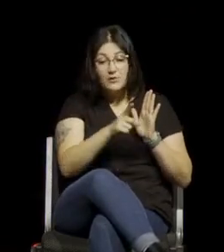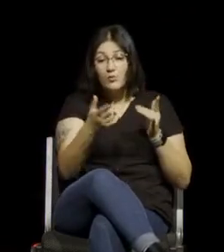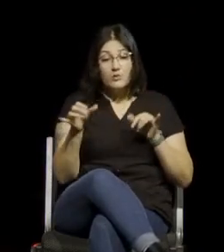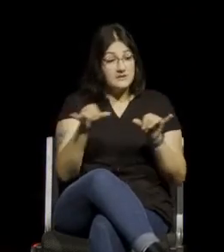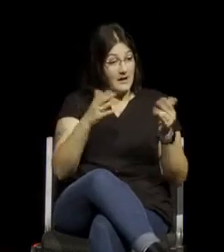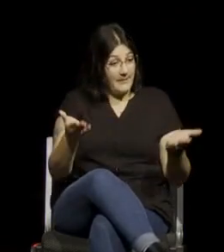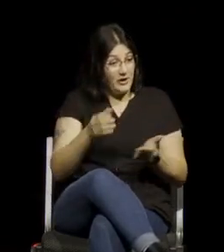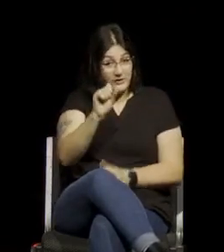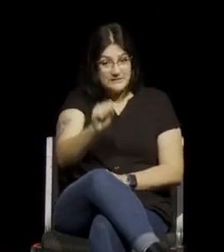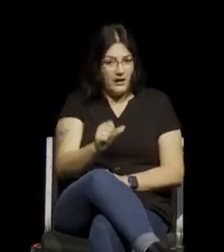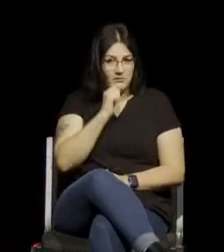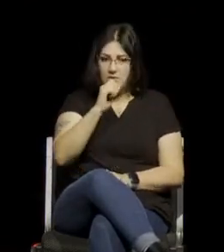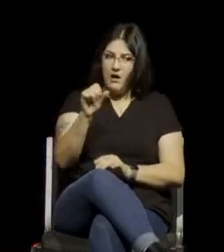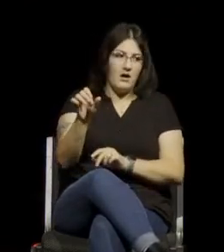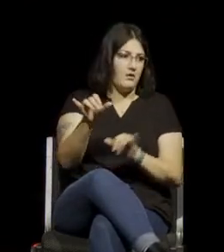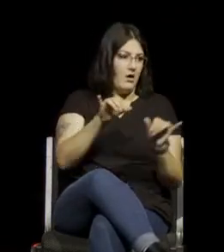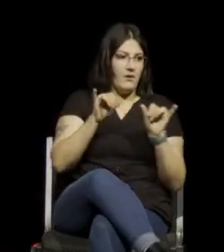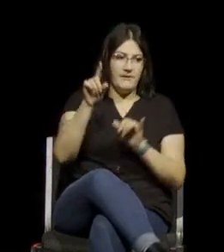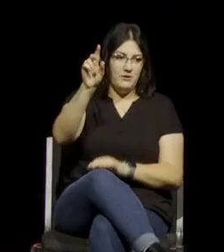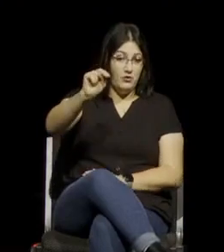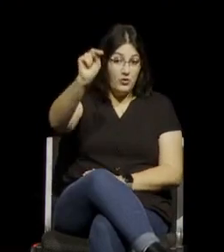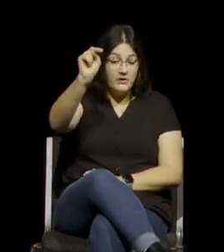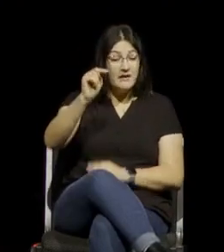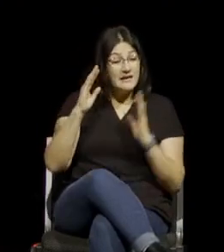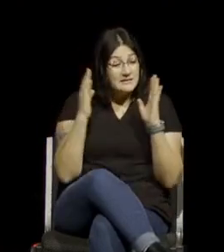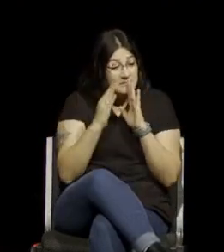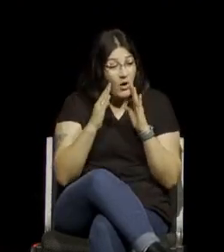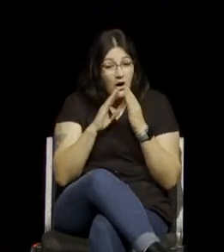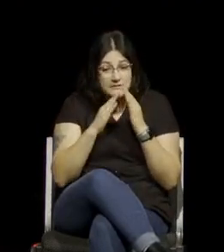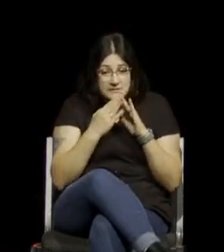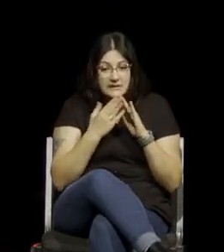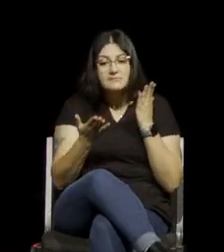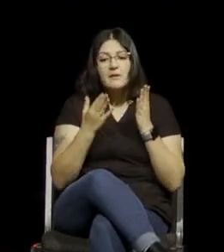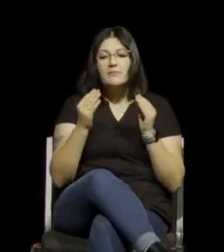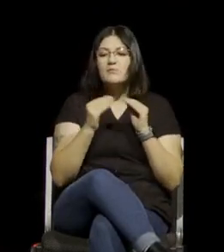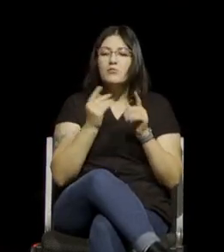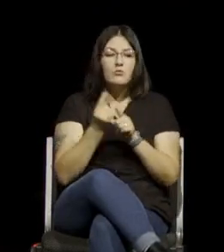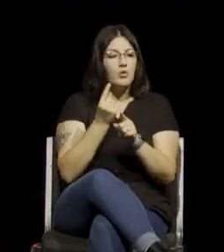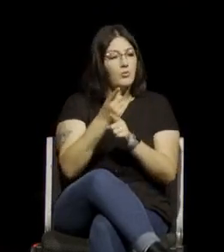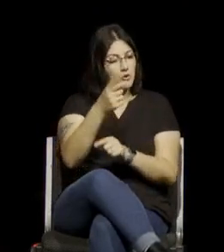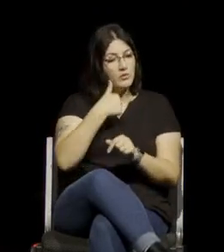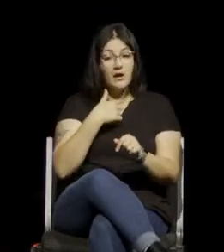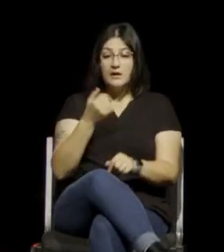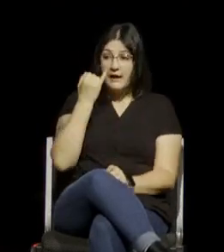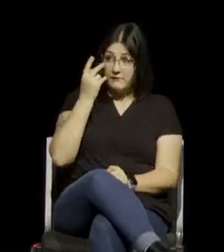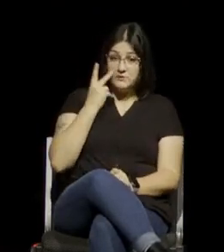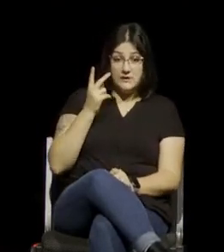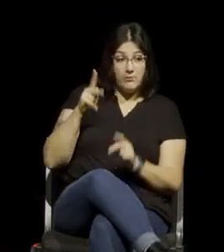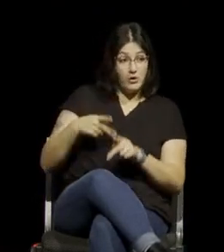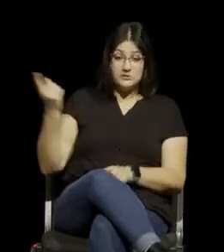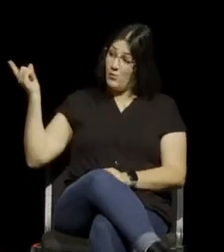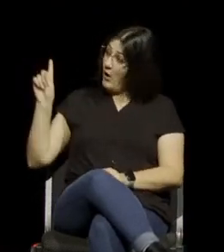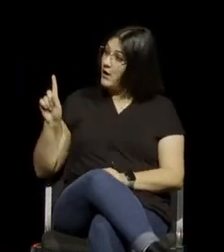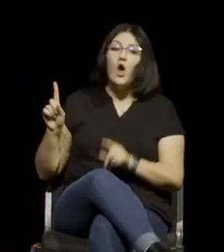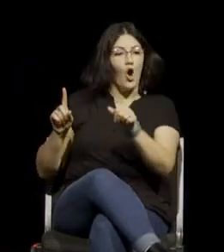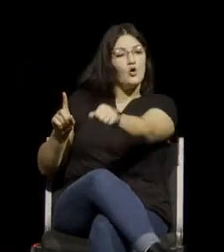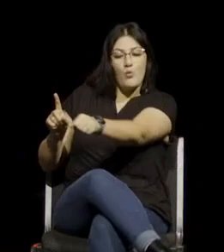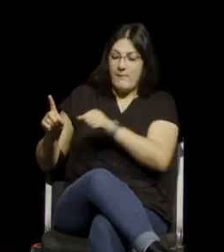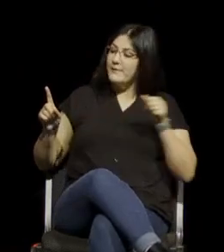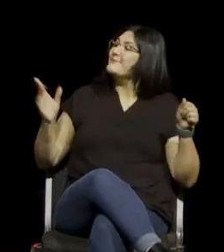common in the North. In smaller cities, it might be more appropriate to open the door for someone when they walk